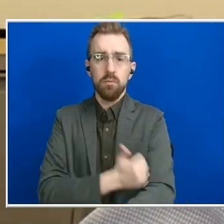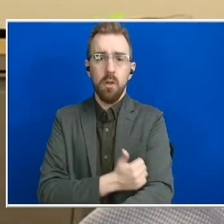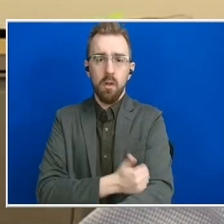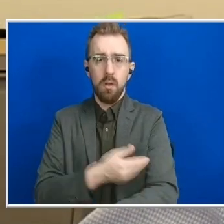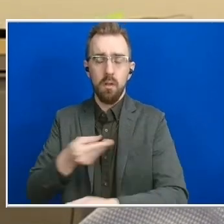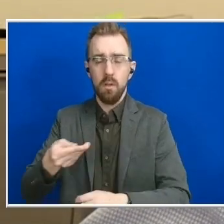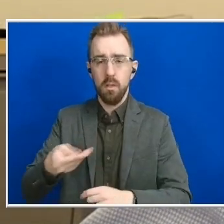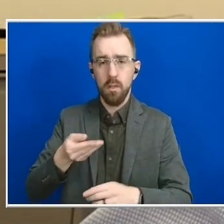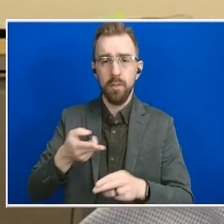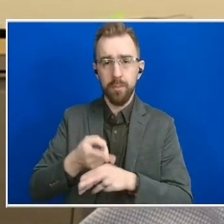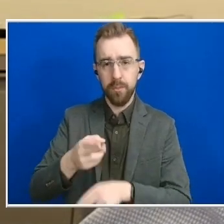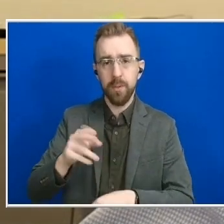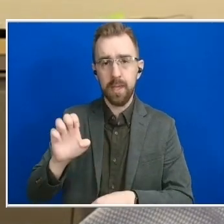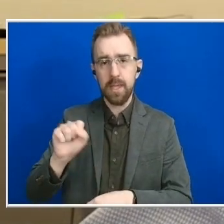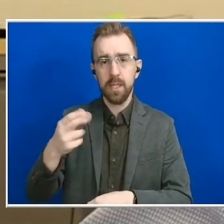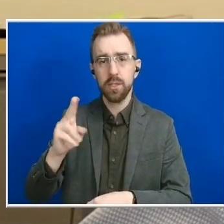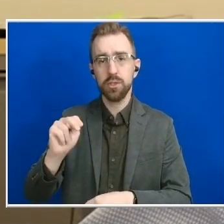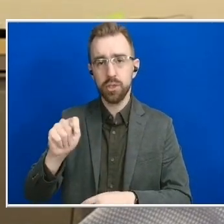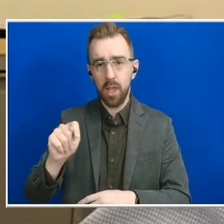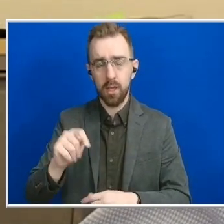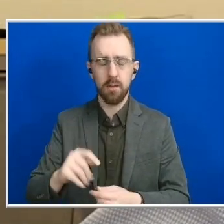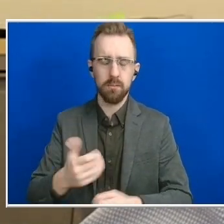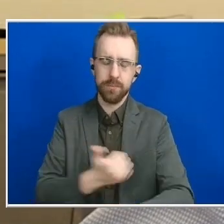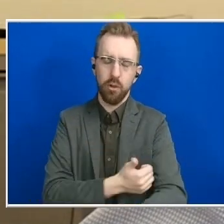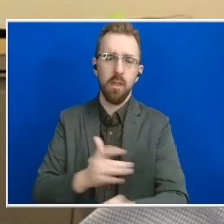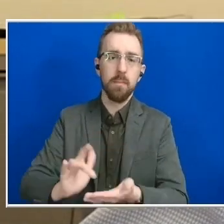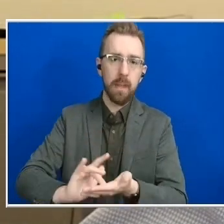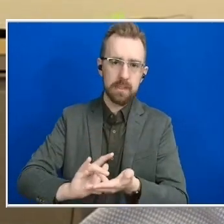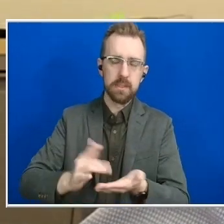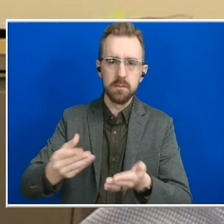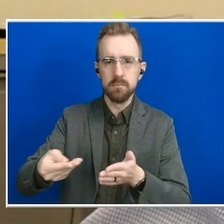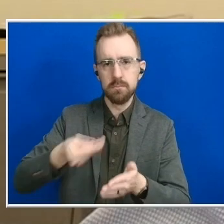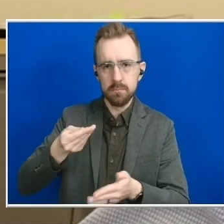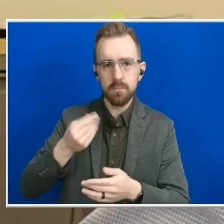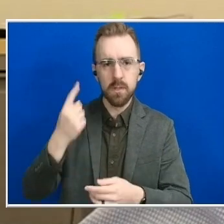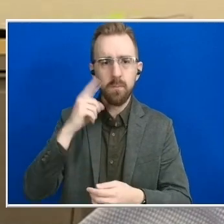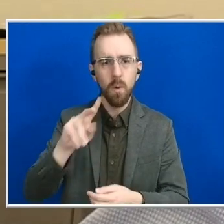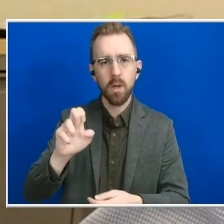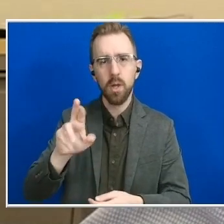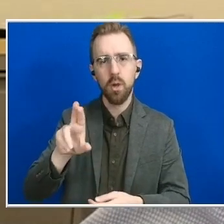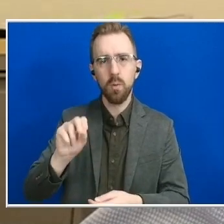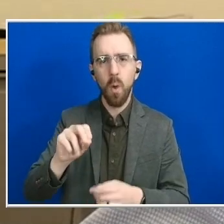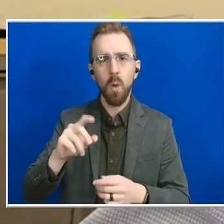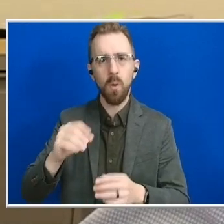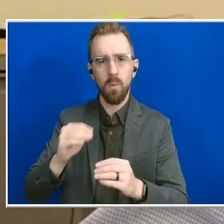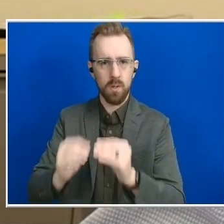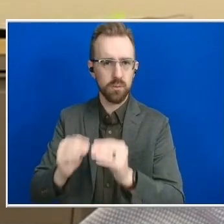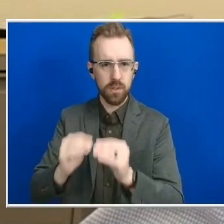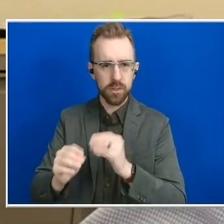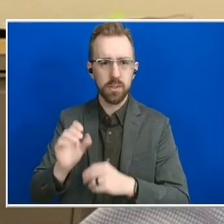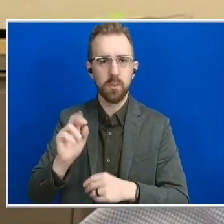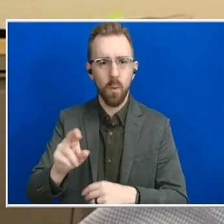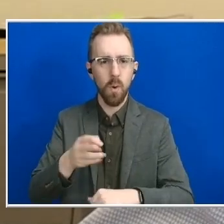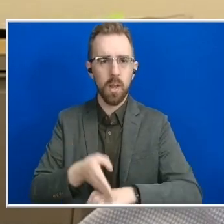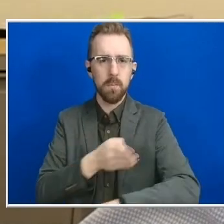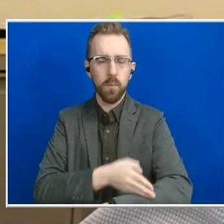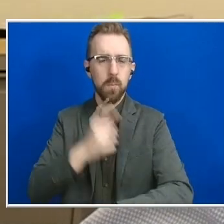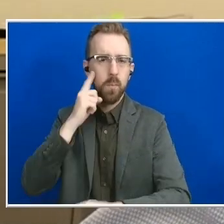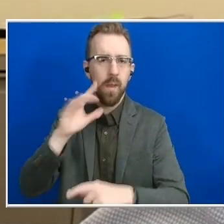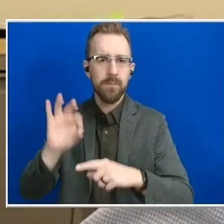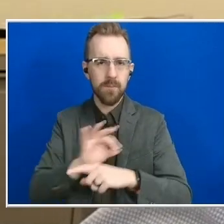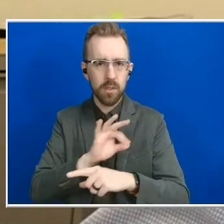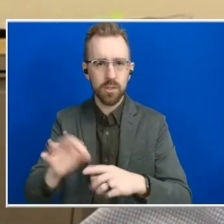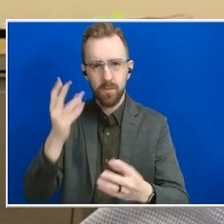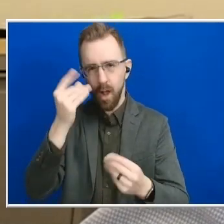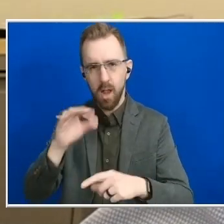e-shunt mechanism that are meant for neurorestoration or improved brain function, cognitive function, I think